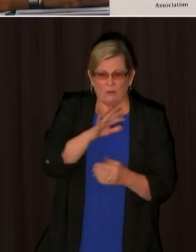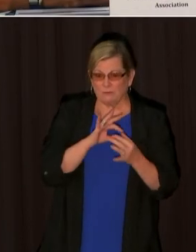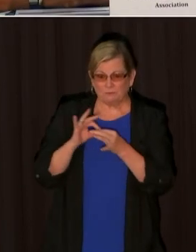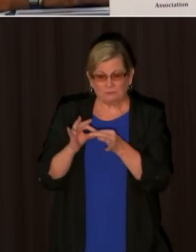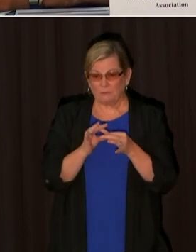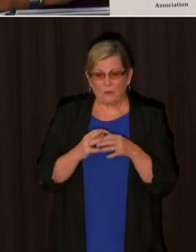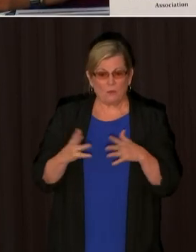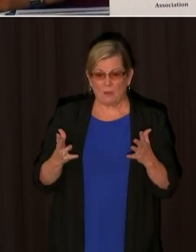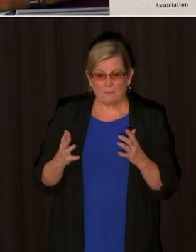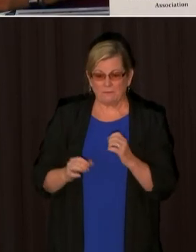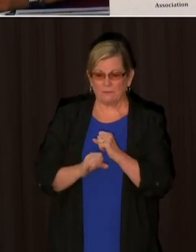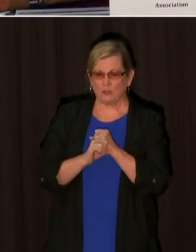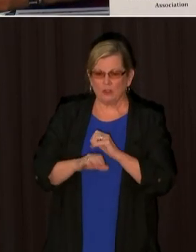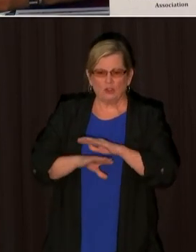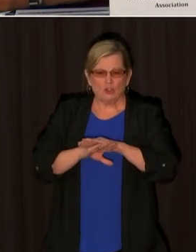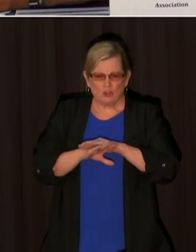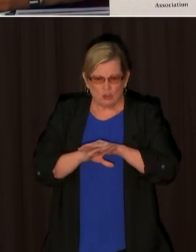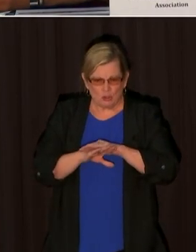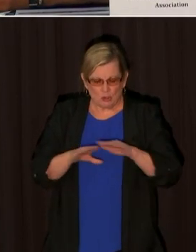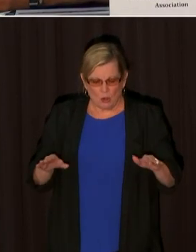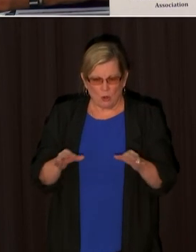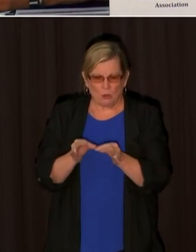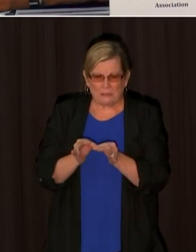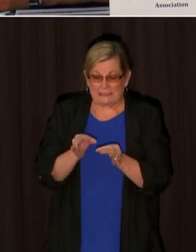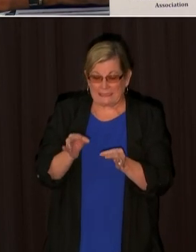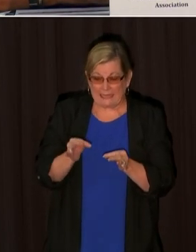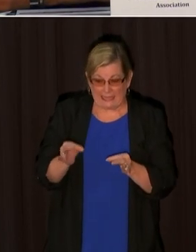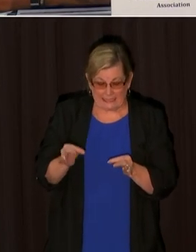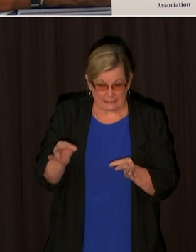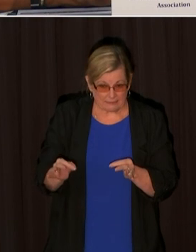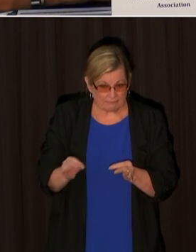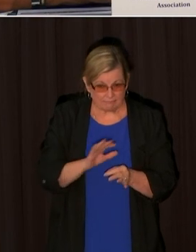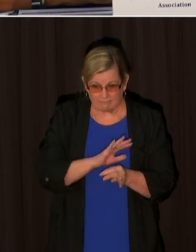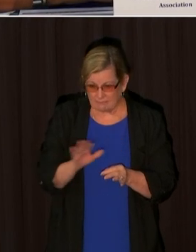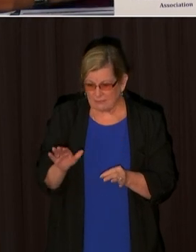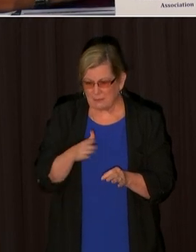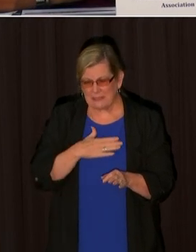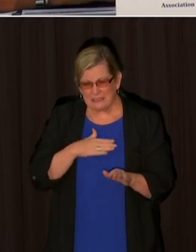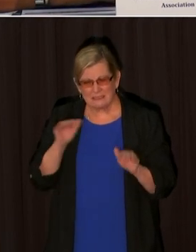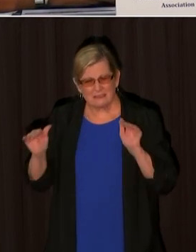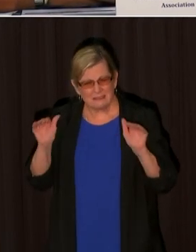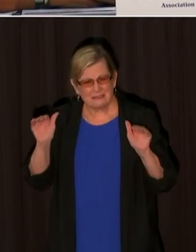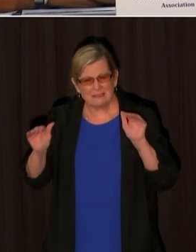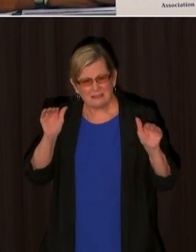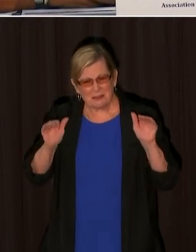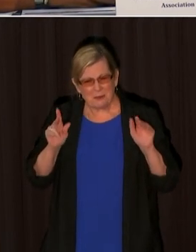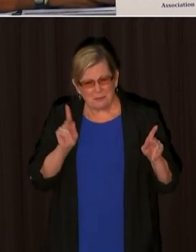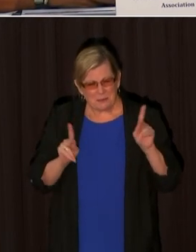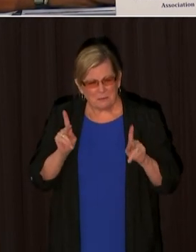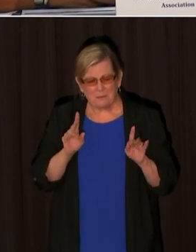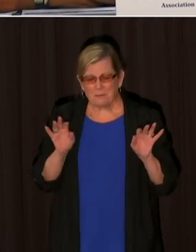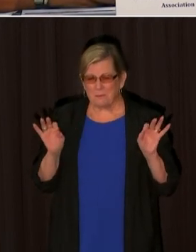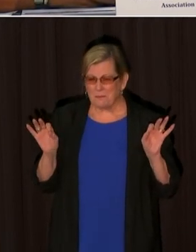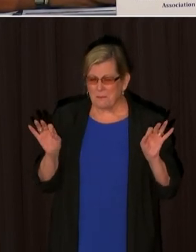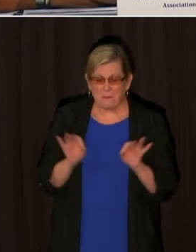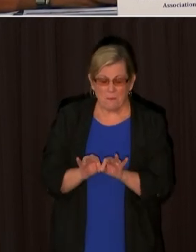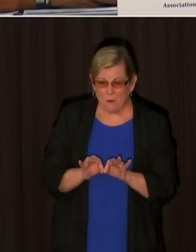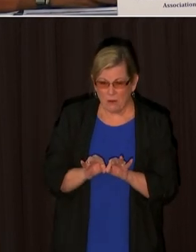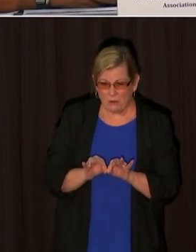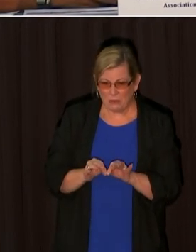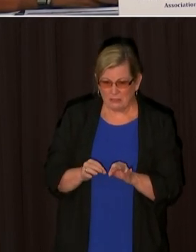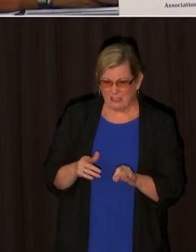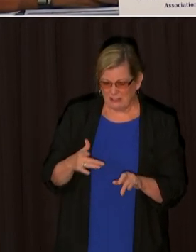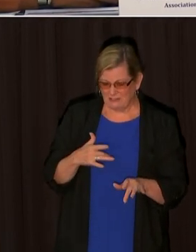campaign to really begin to bring the word forward in terms of the importance of not delaying your